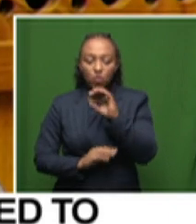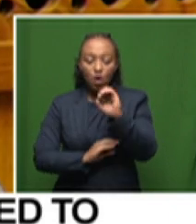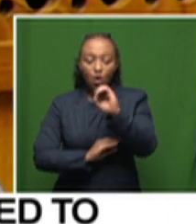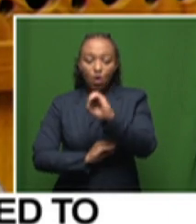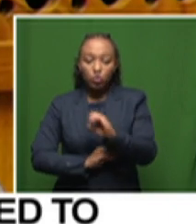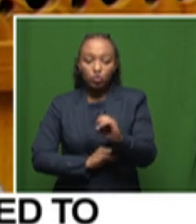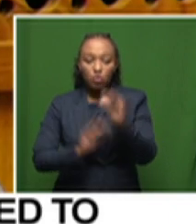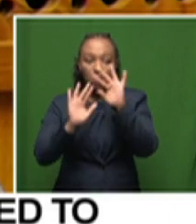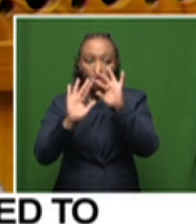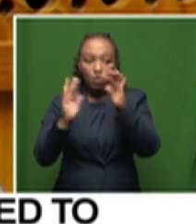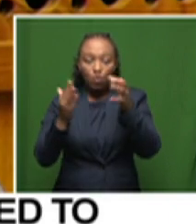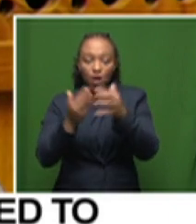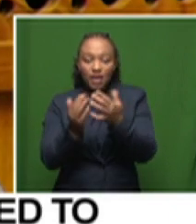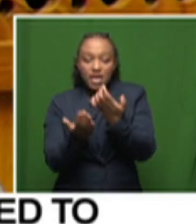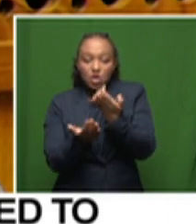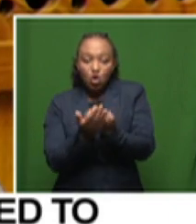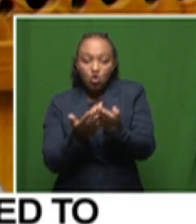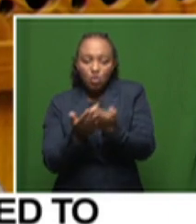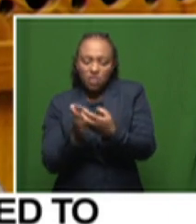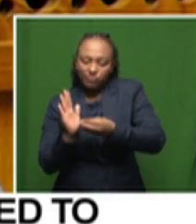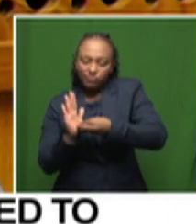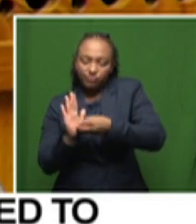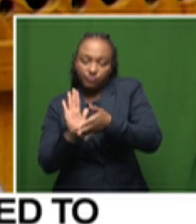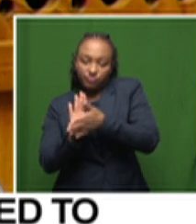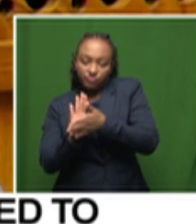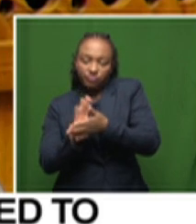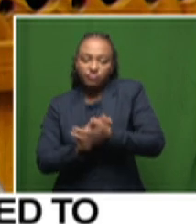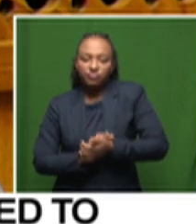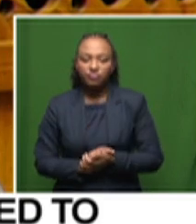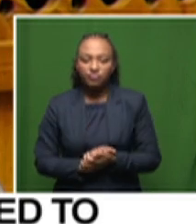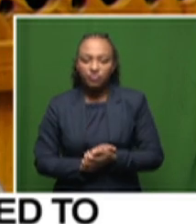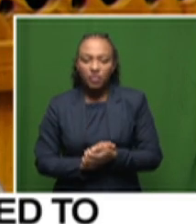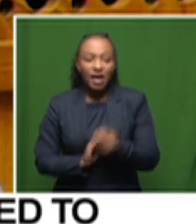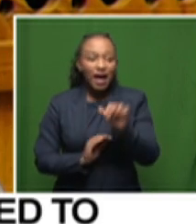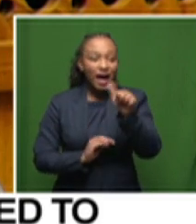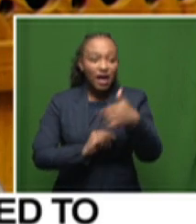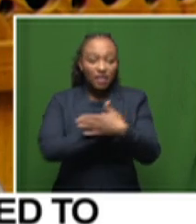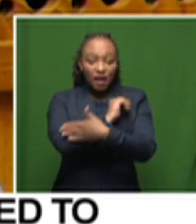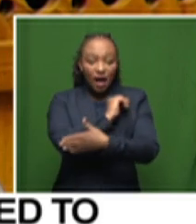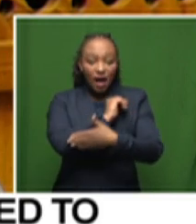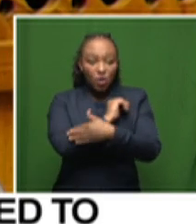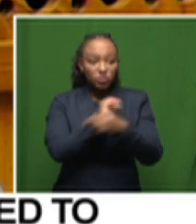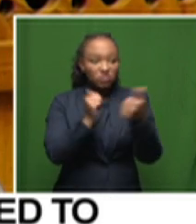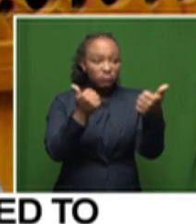Economic Outlook. Growth in advanced countries